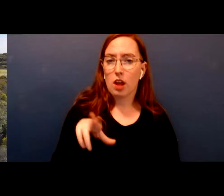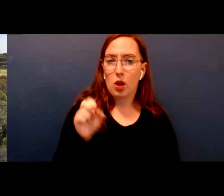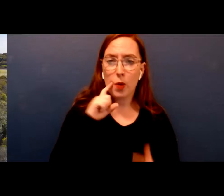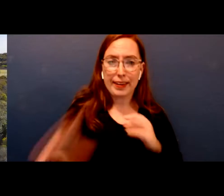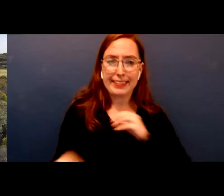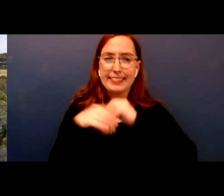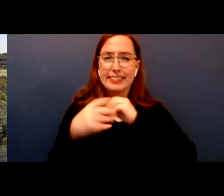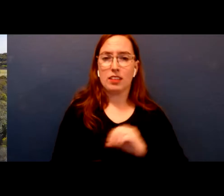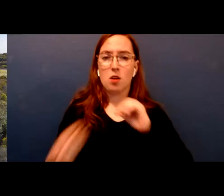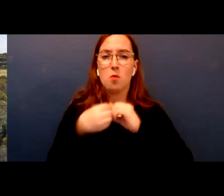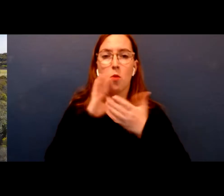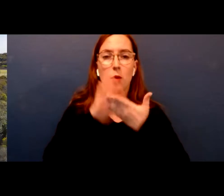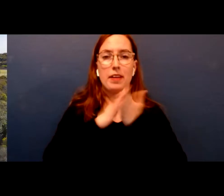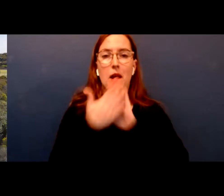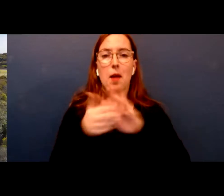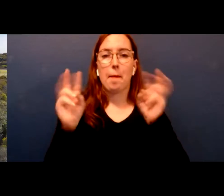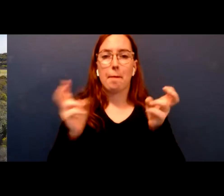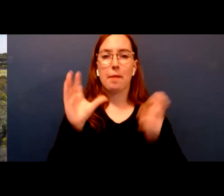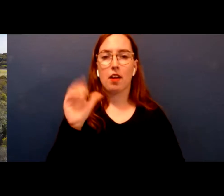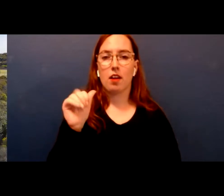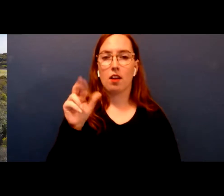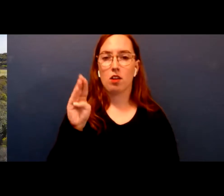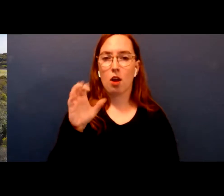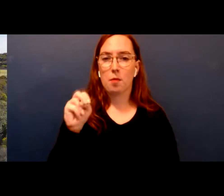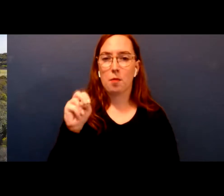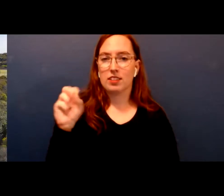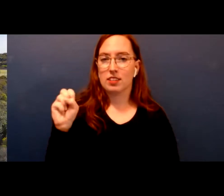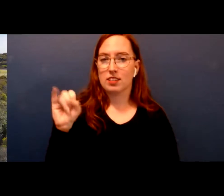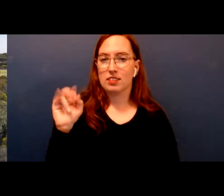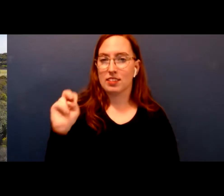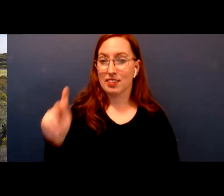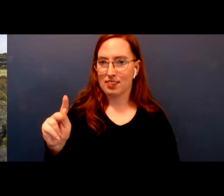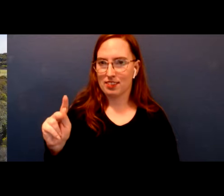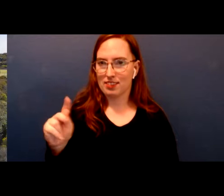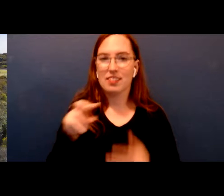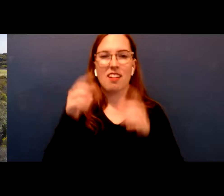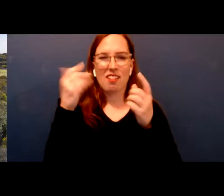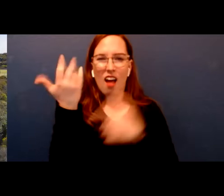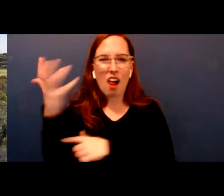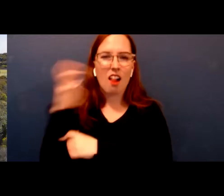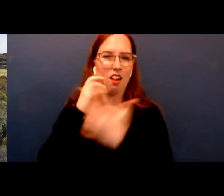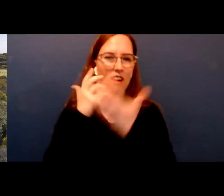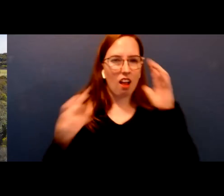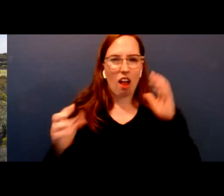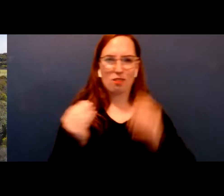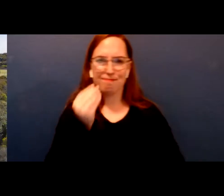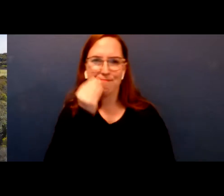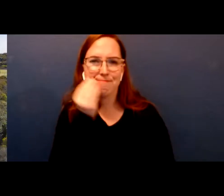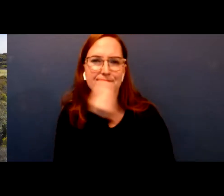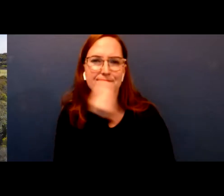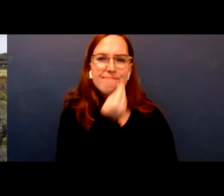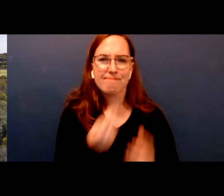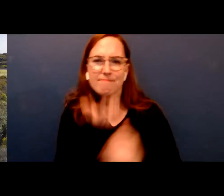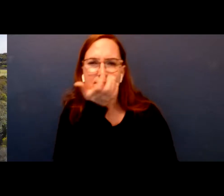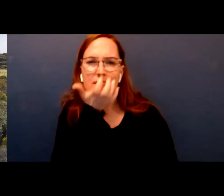sinks throughout the park that again do their part for climate mitigation and adaptation as a part of this vision